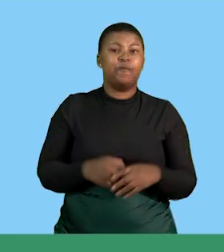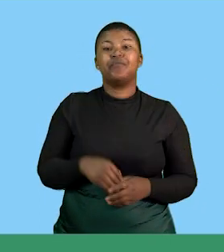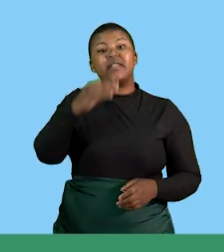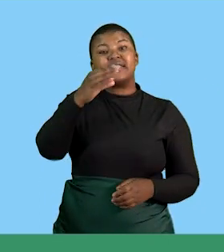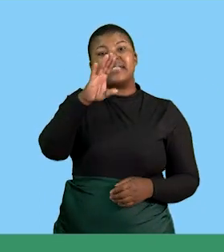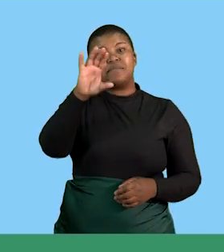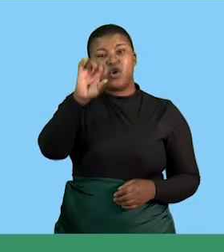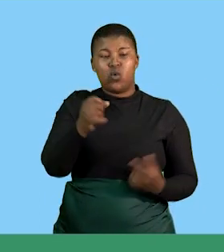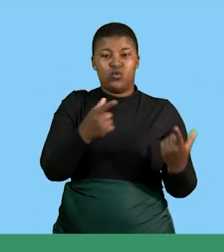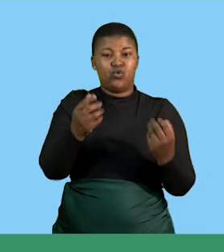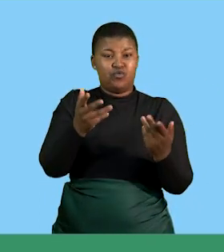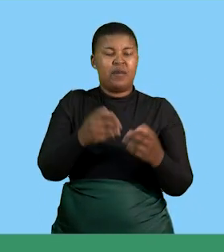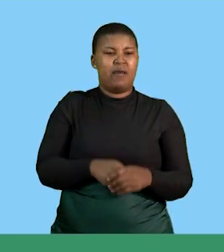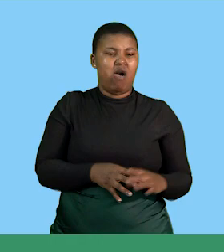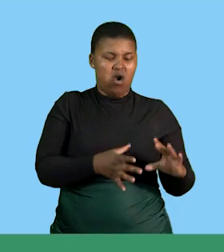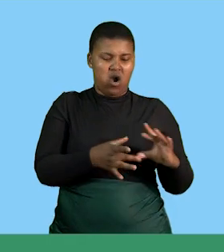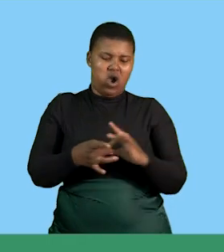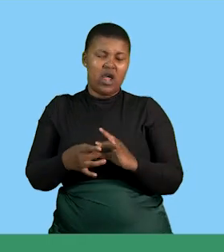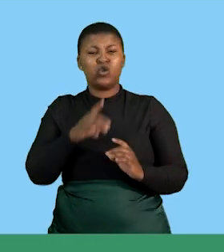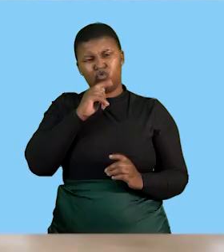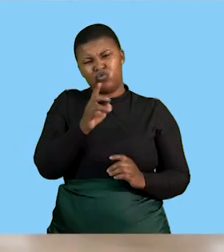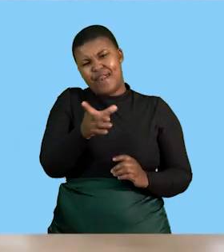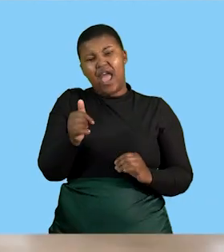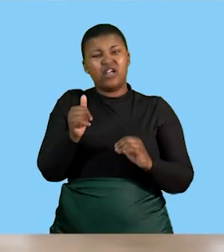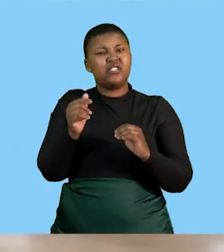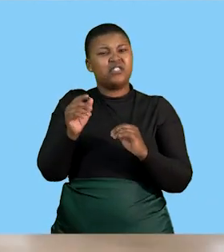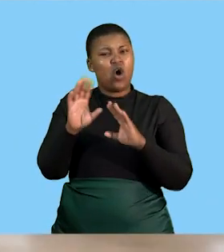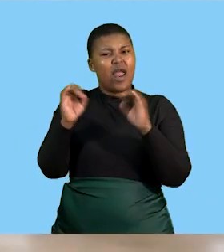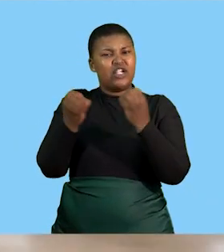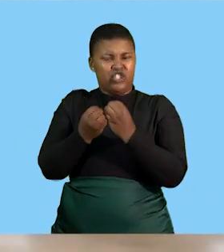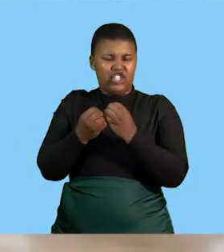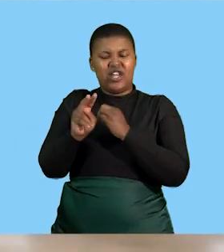quite closely related to our next organization, which is our